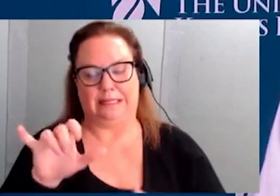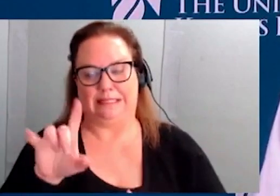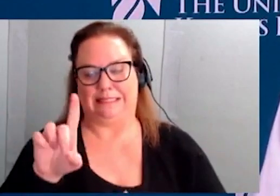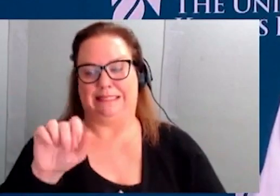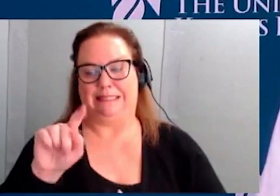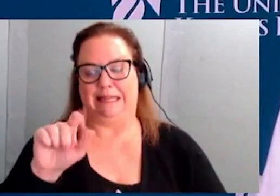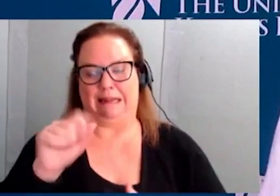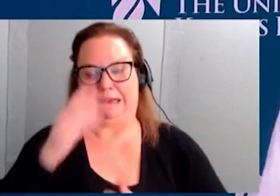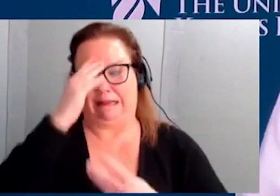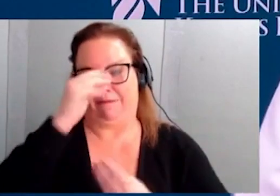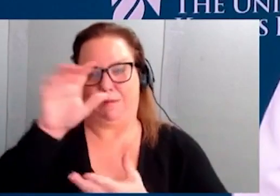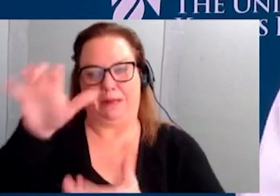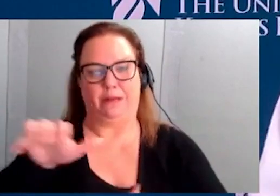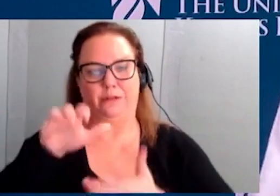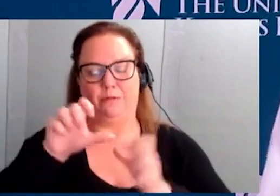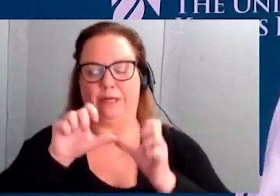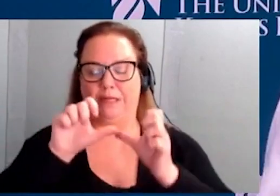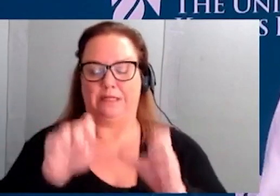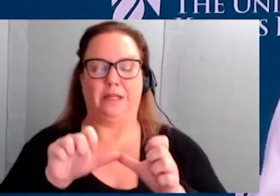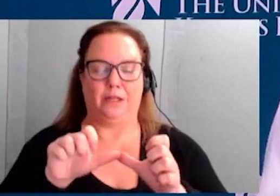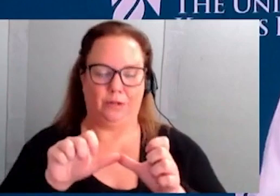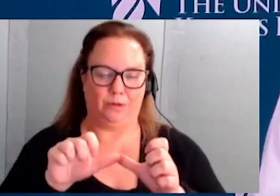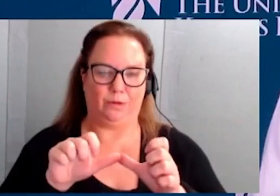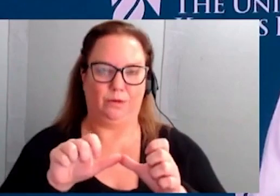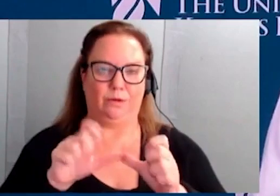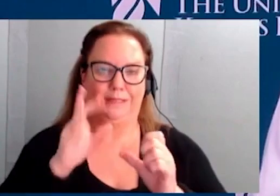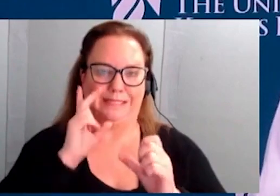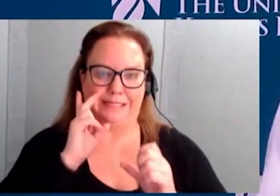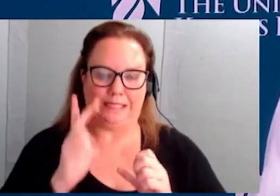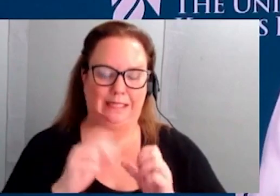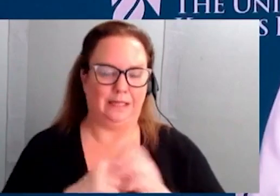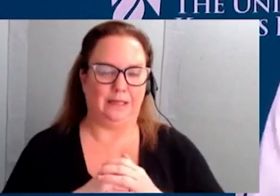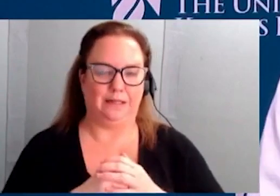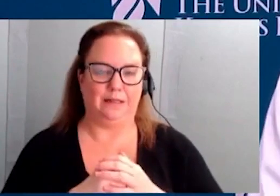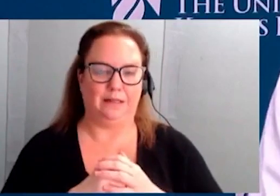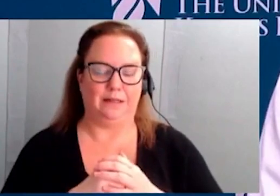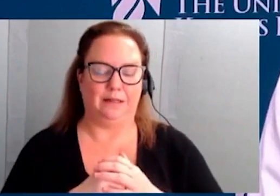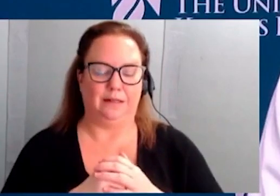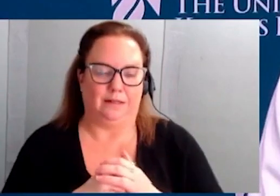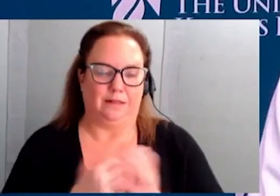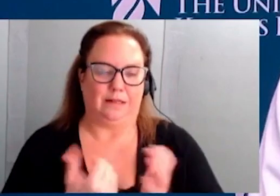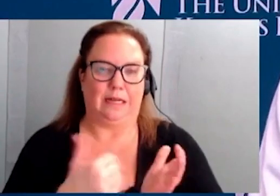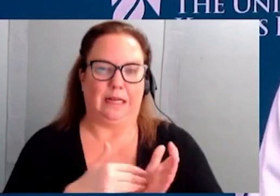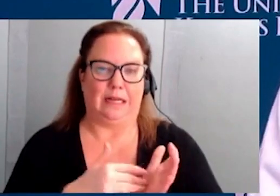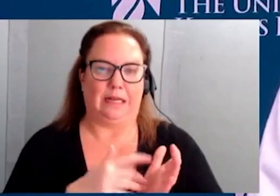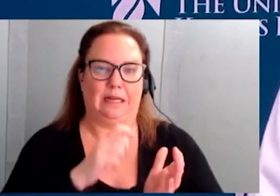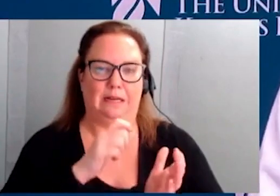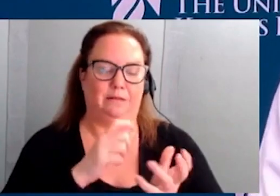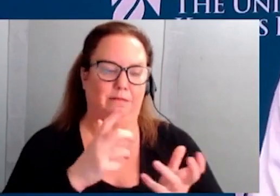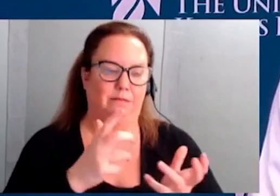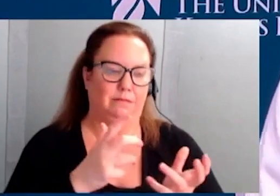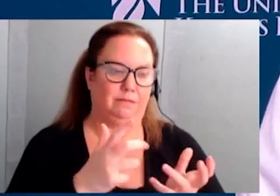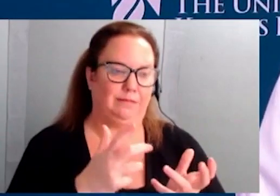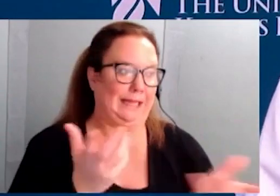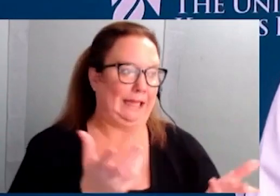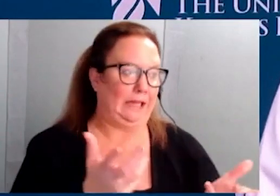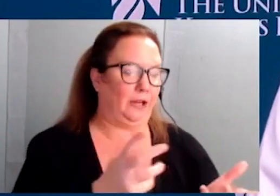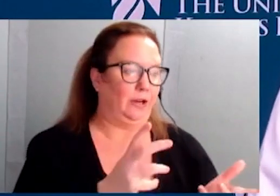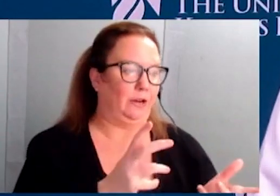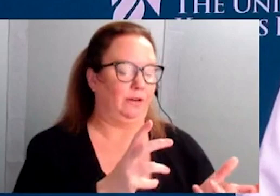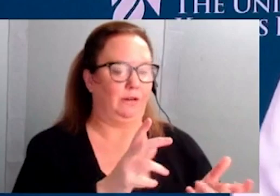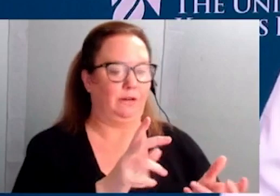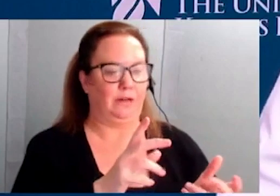to collate and see, you know, not only on the ground in our own anecdotal or